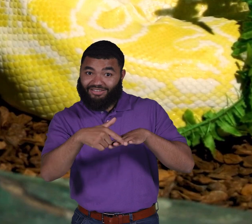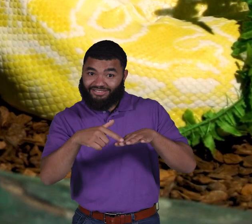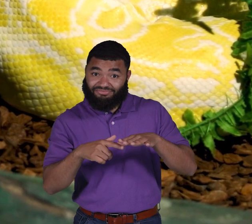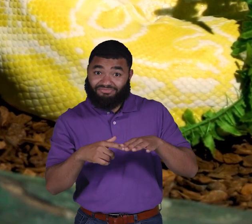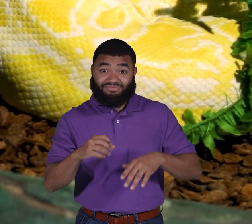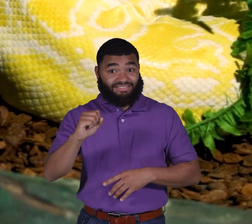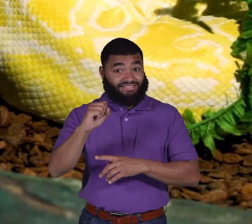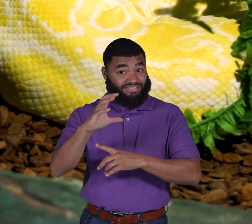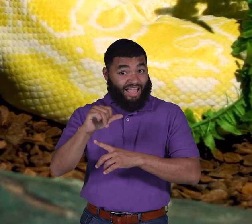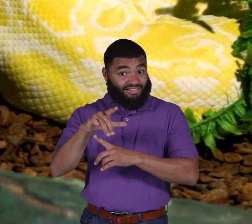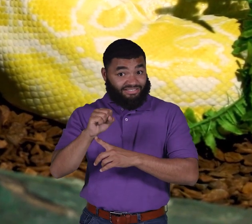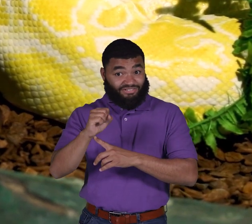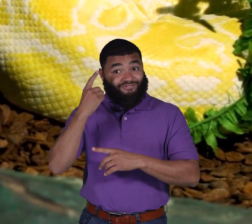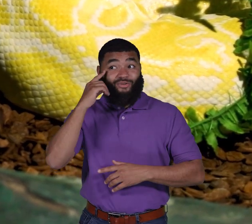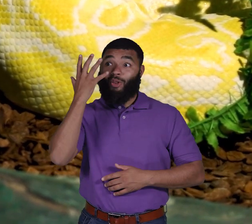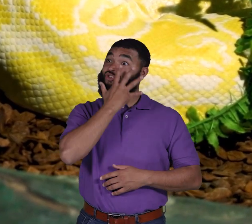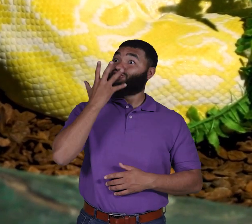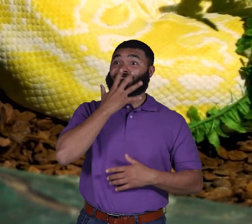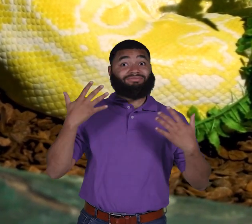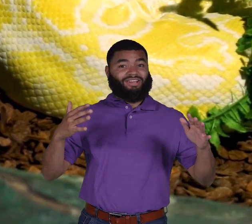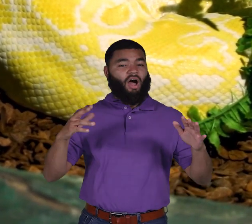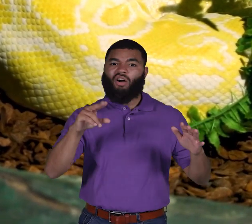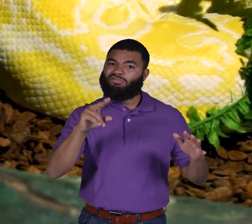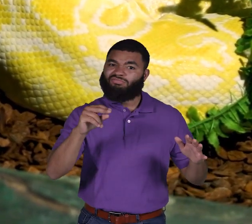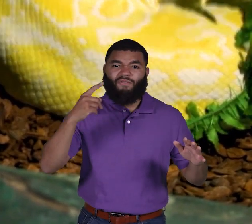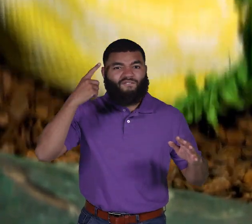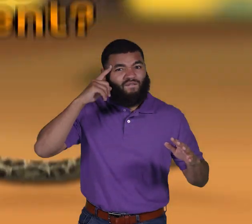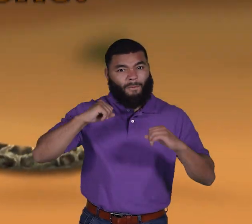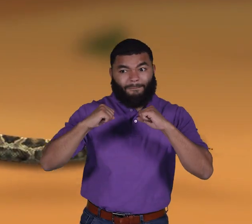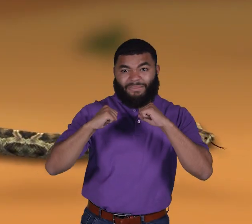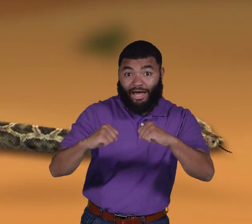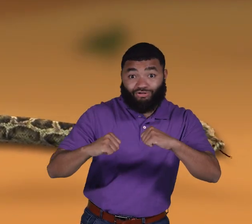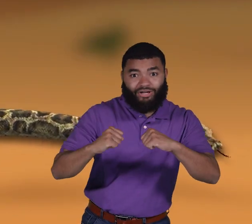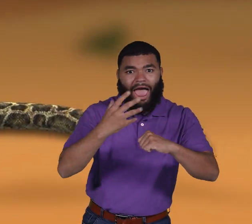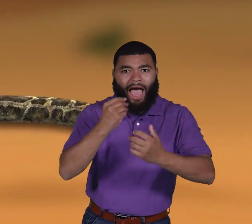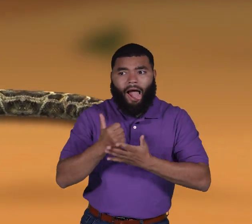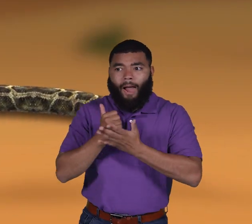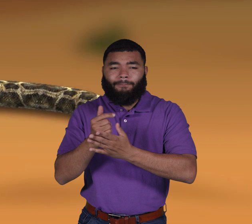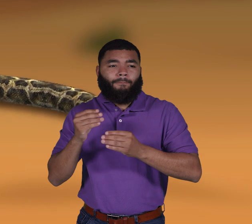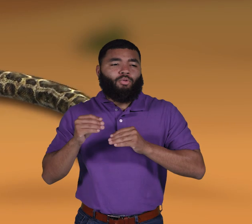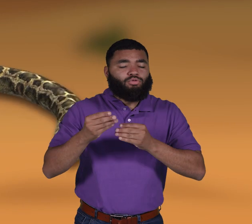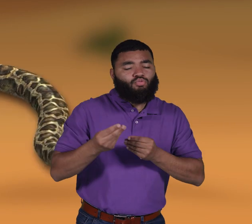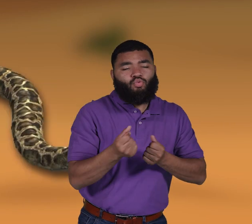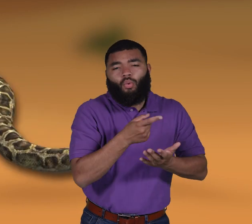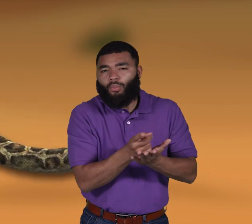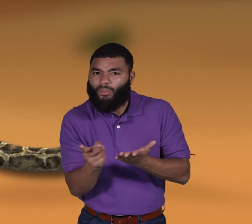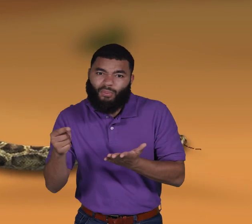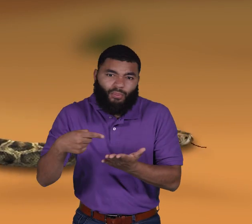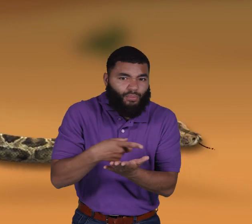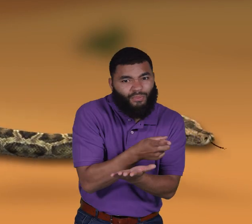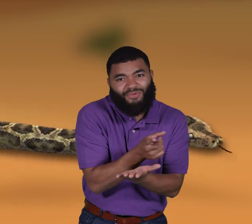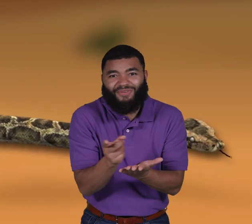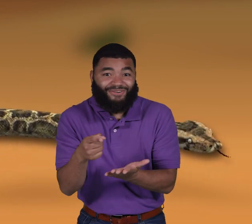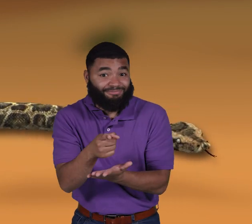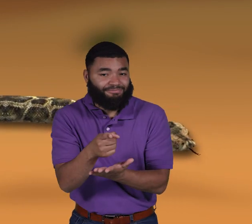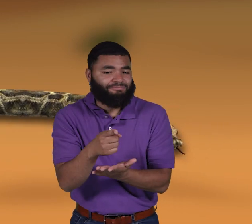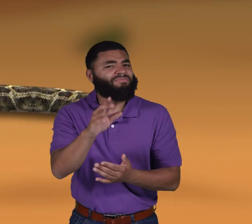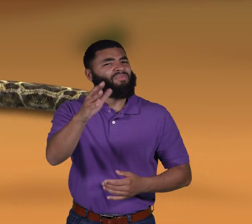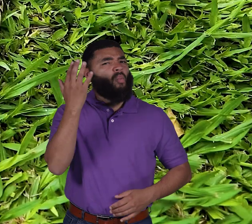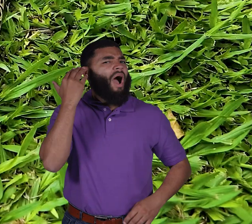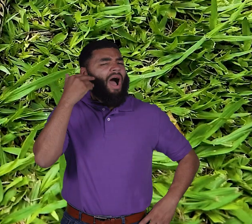the python and help it move smoothly through its environment. Why are pythons important to the